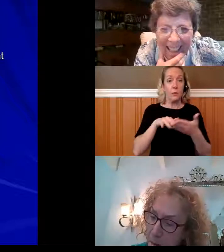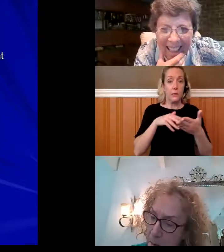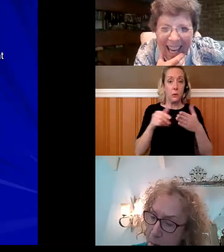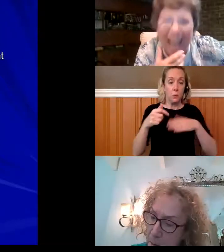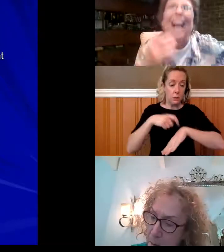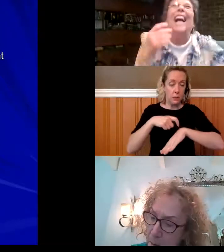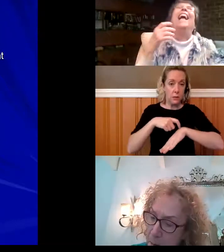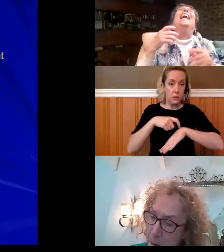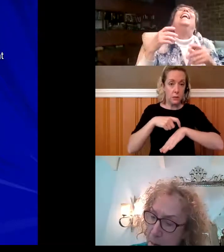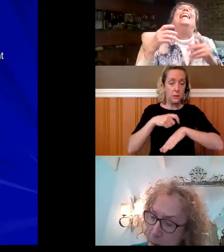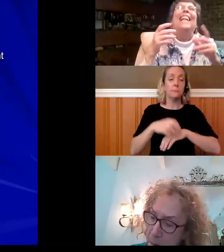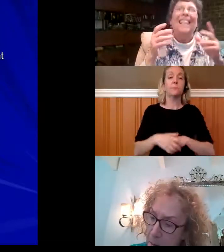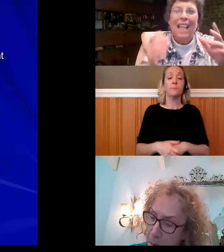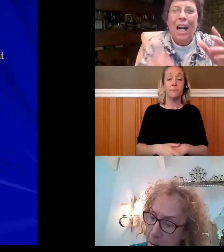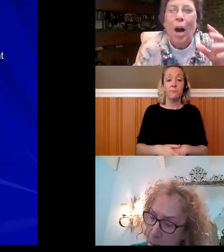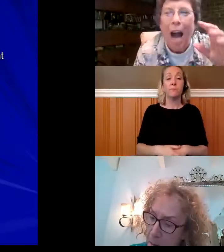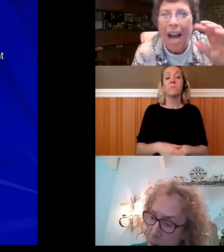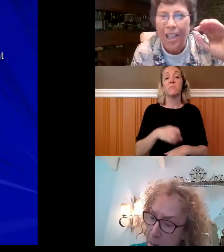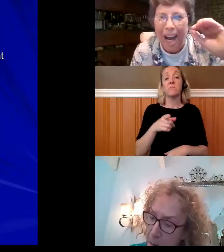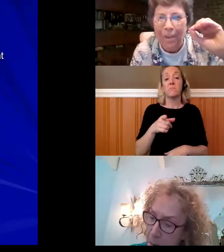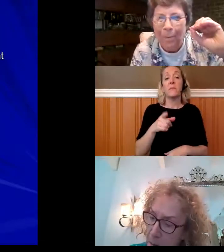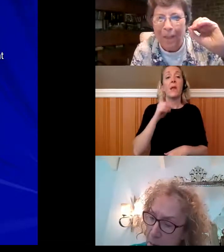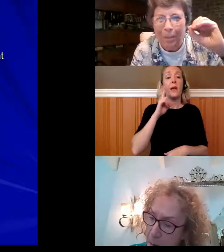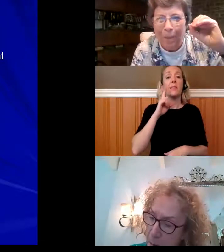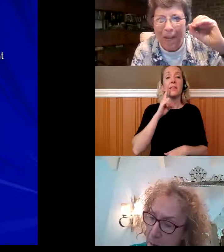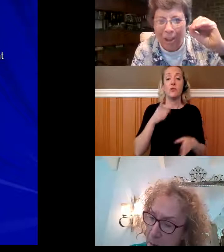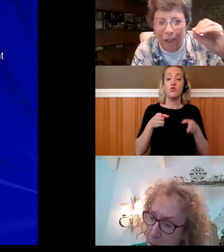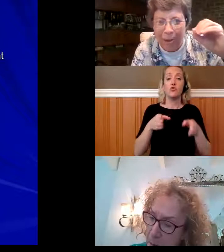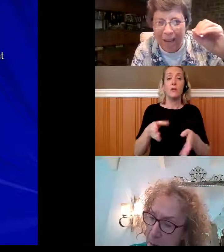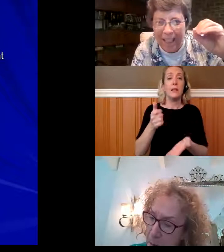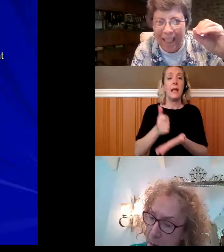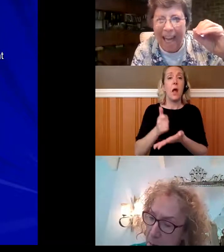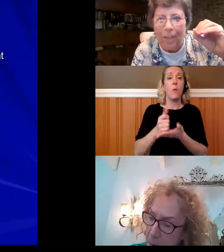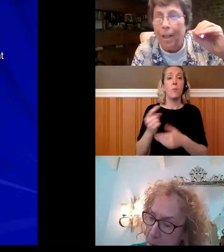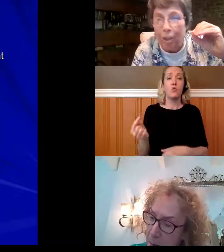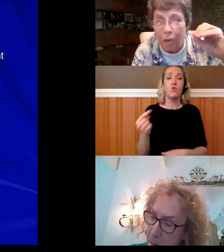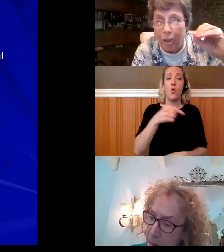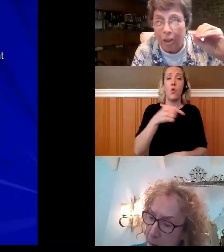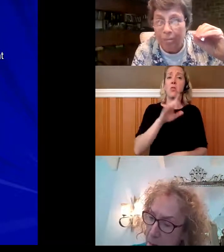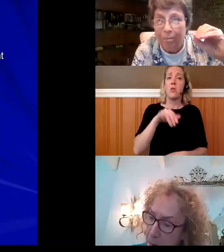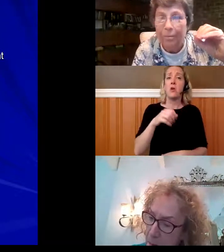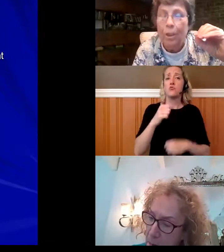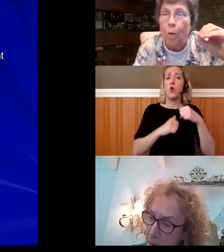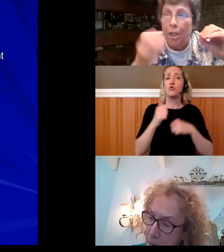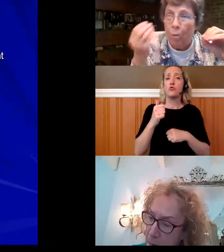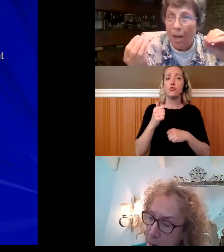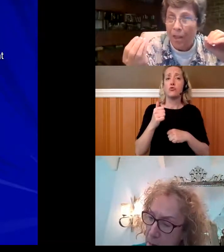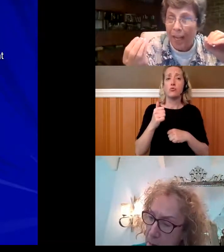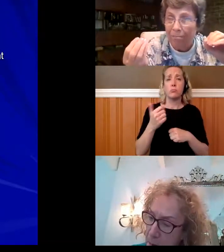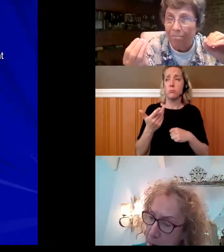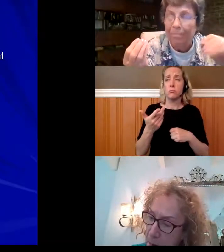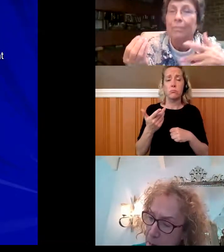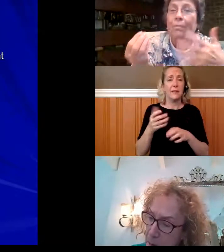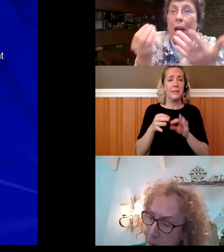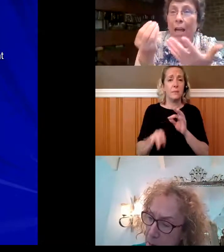Actually, I would put a street crossing as very structured. You want to do one thing. How do you do it? You guide them across.